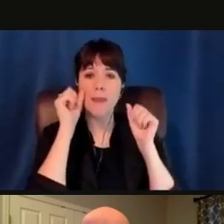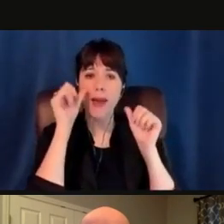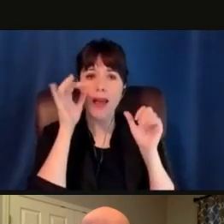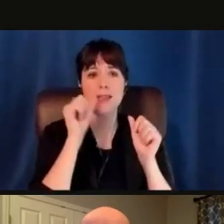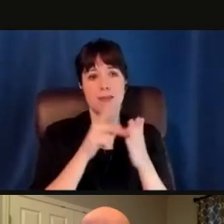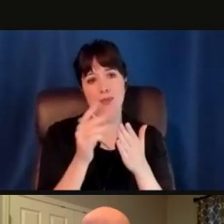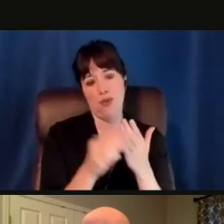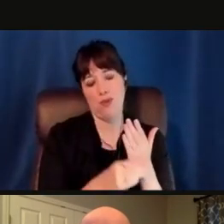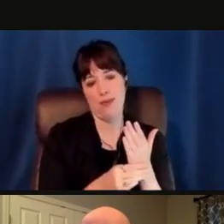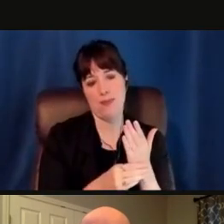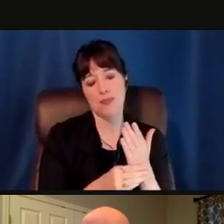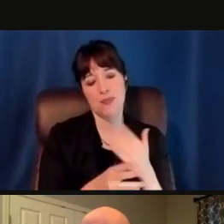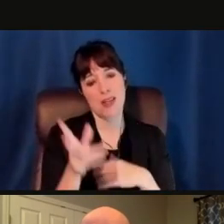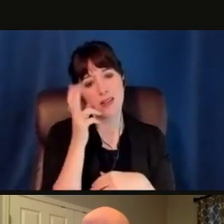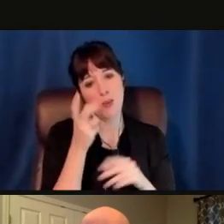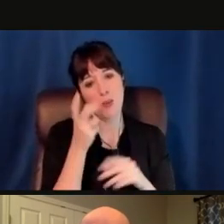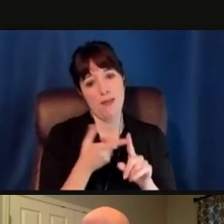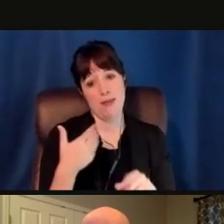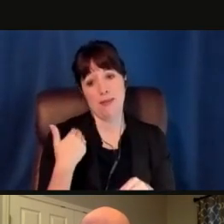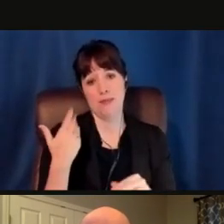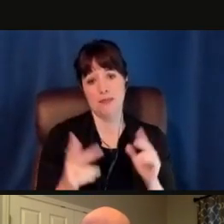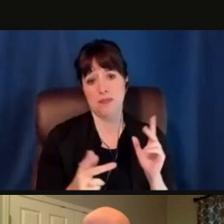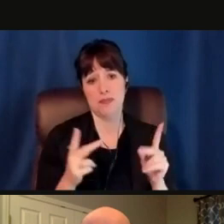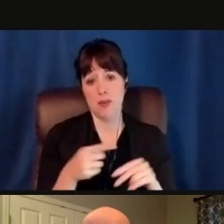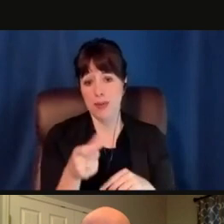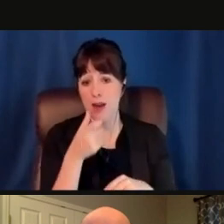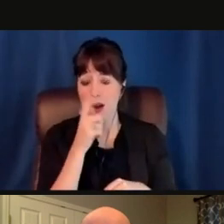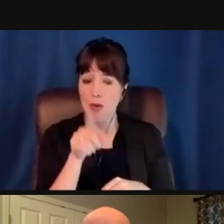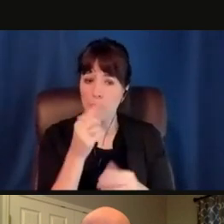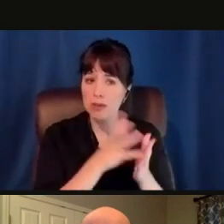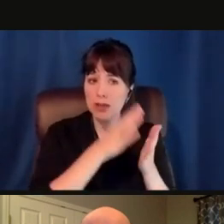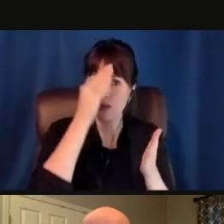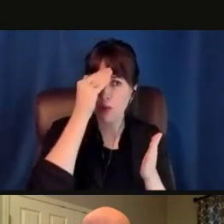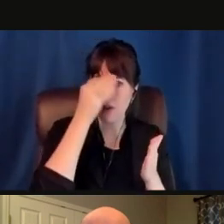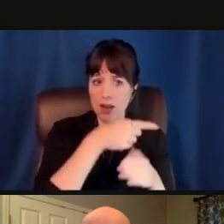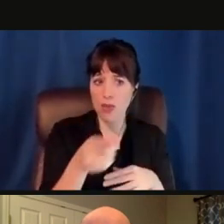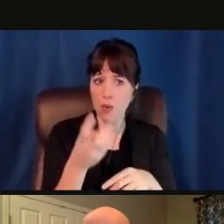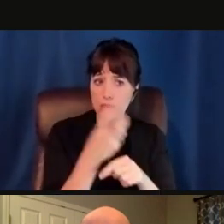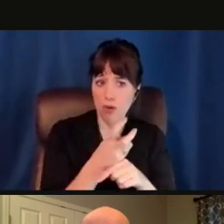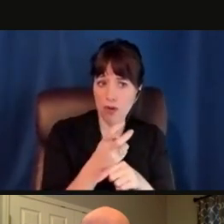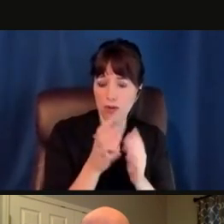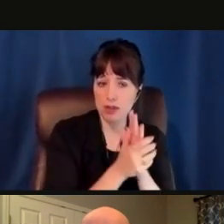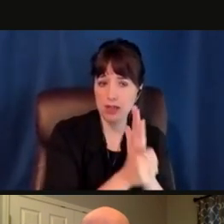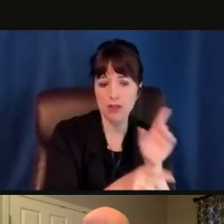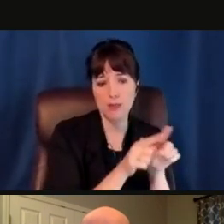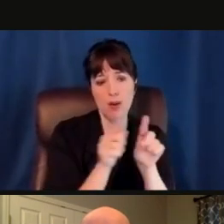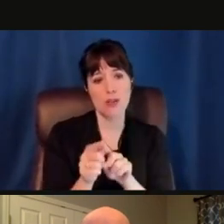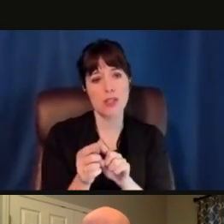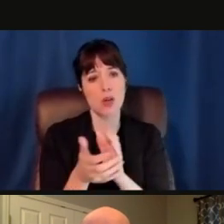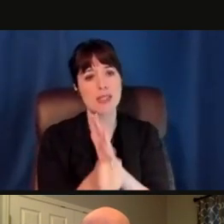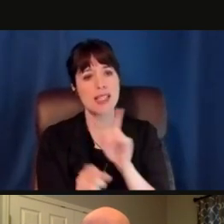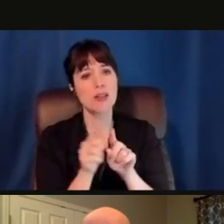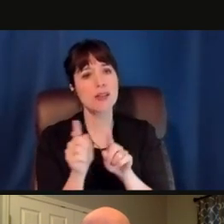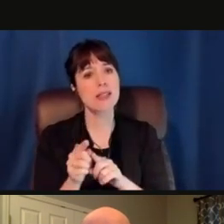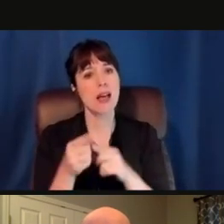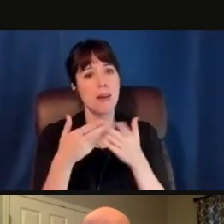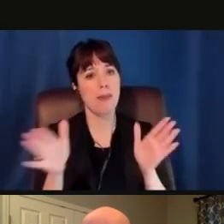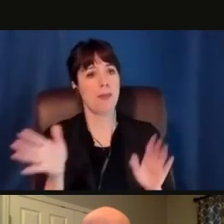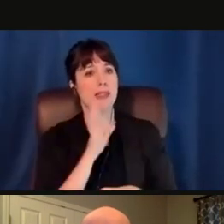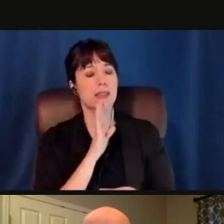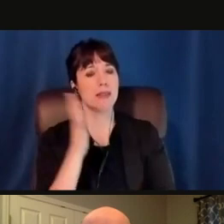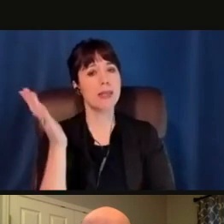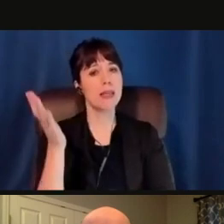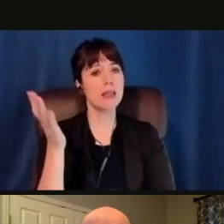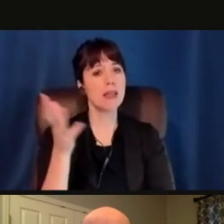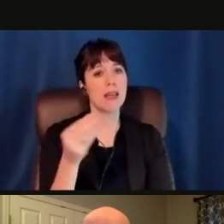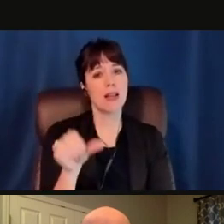got to hear from young folks who were not only learning those hard skills, but also skills like public speaking and other things